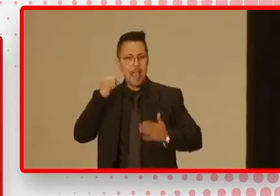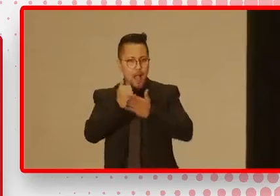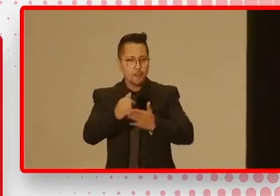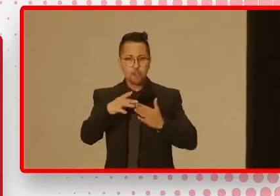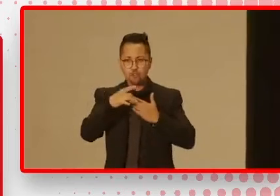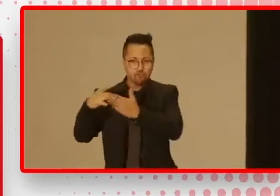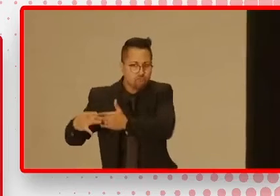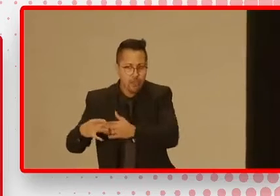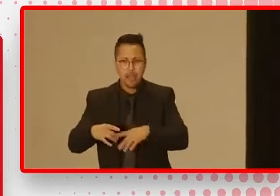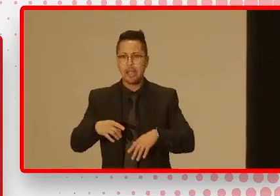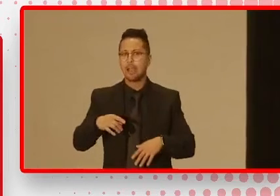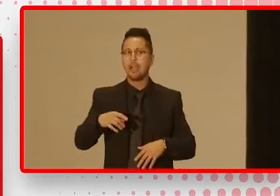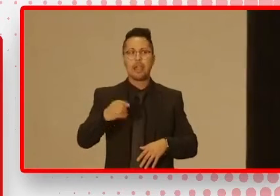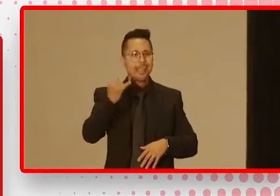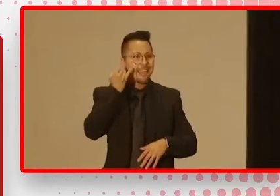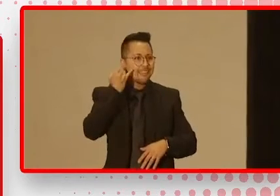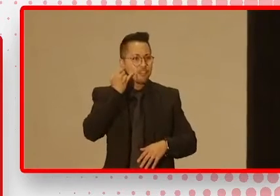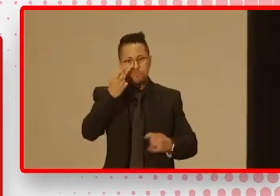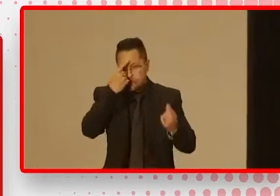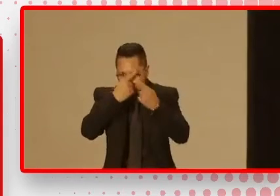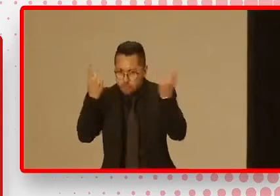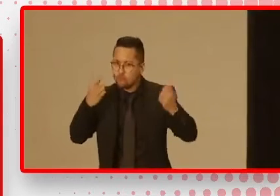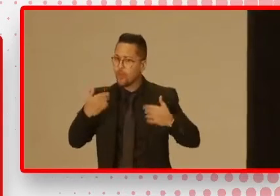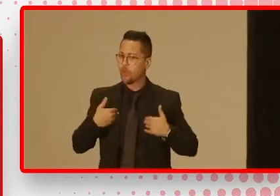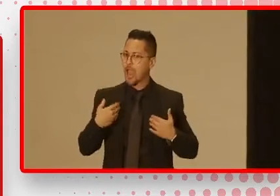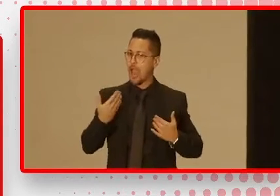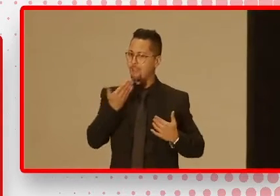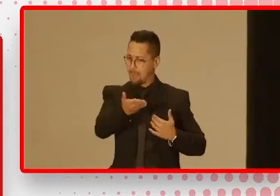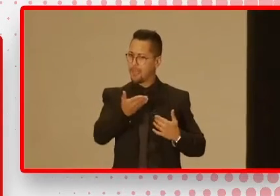they don't agree with, we have them there to help them.